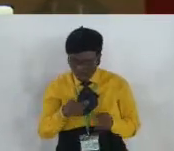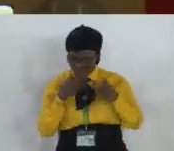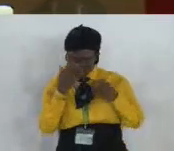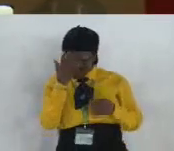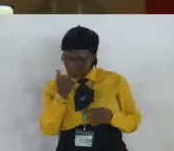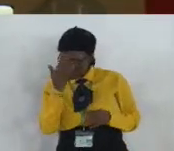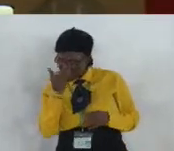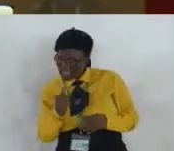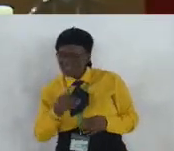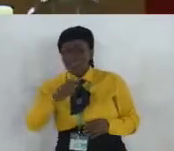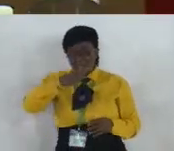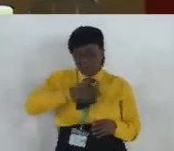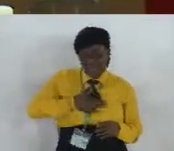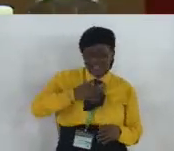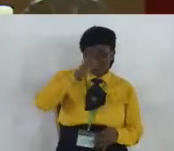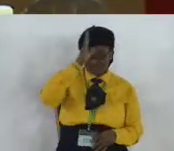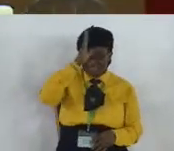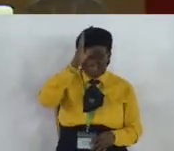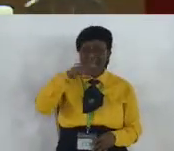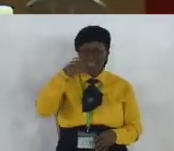"My father said,